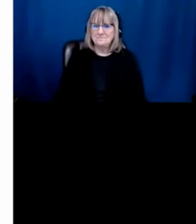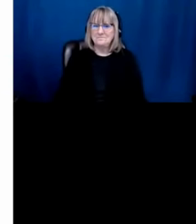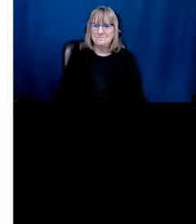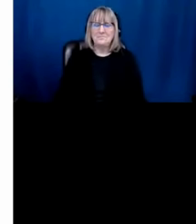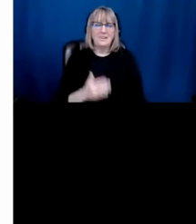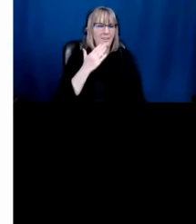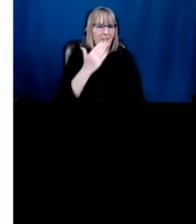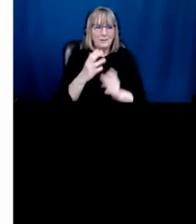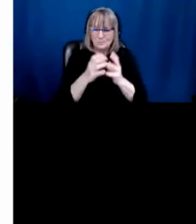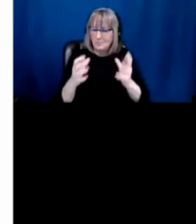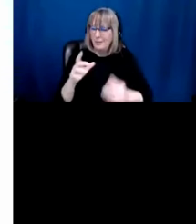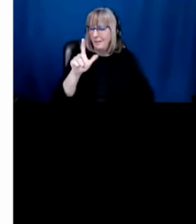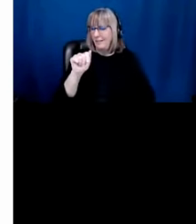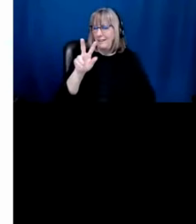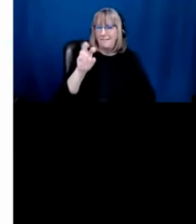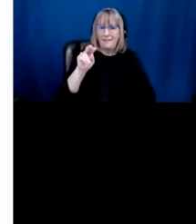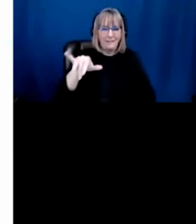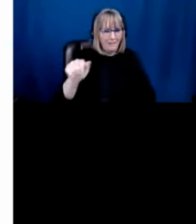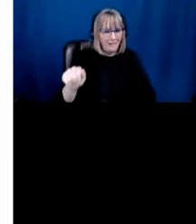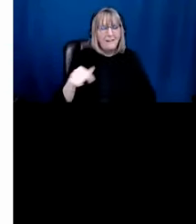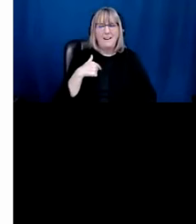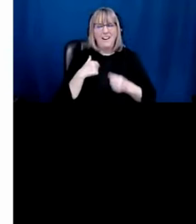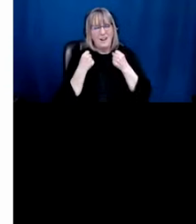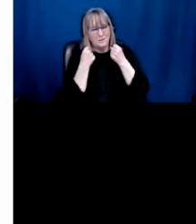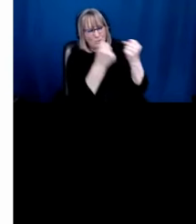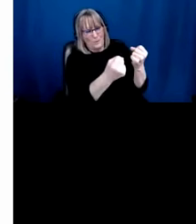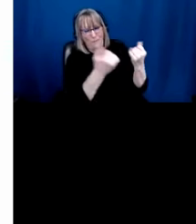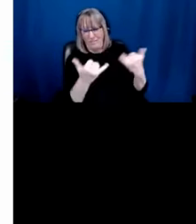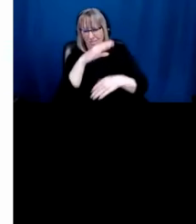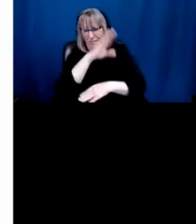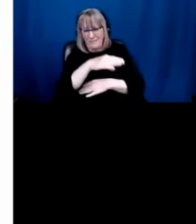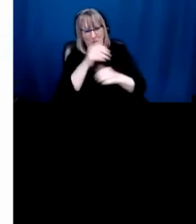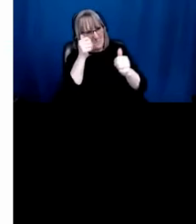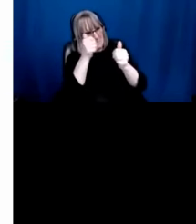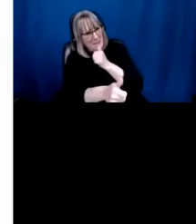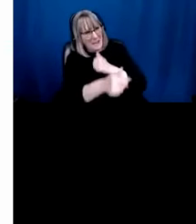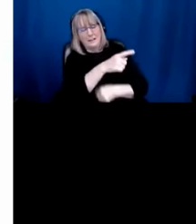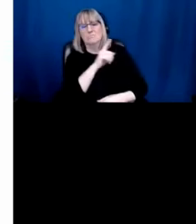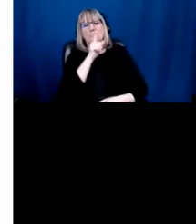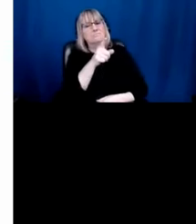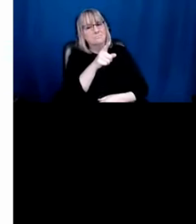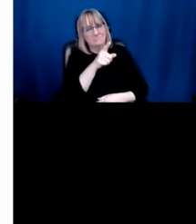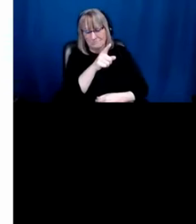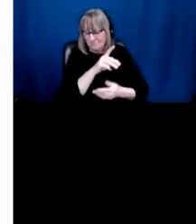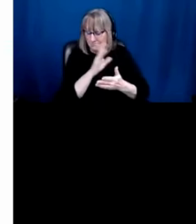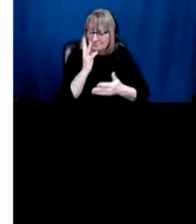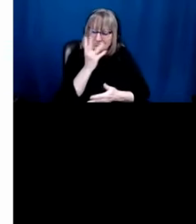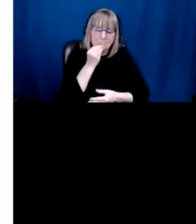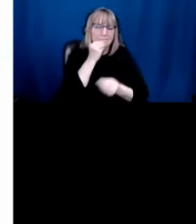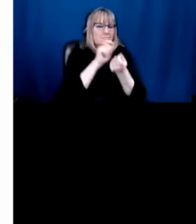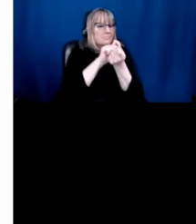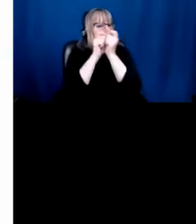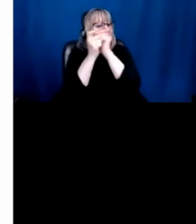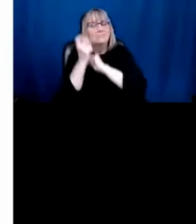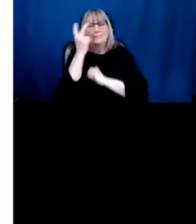Thank you so much, Lavanya. I drove by this afternoon and it really is a night and day transformation. It looks so